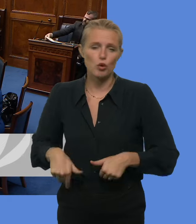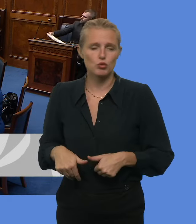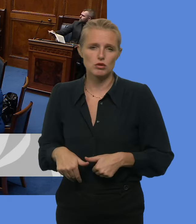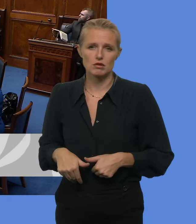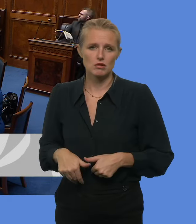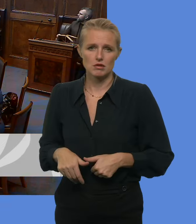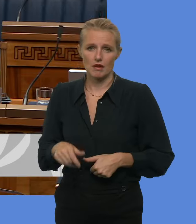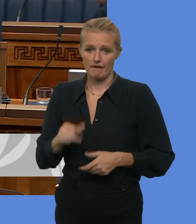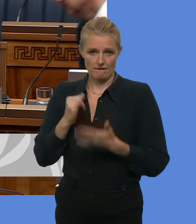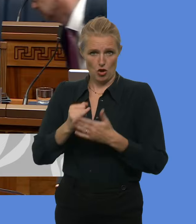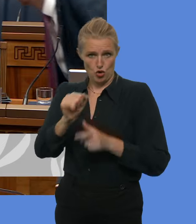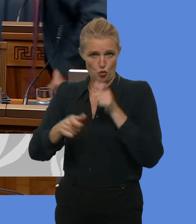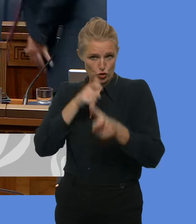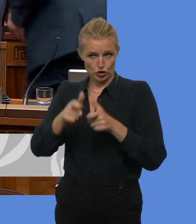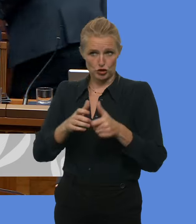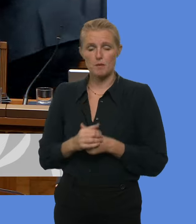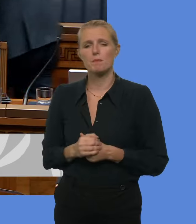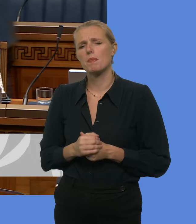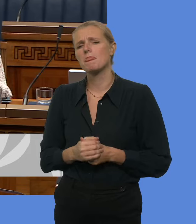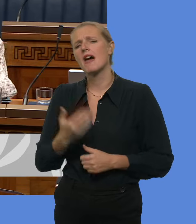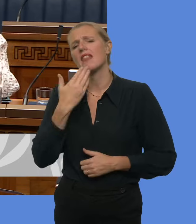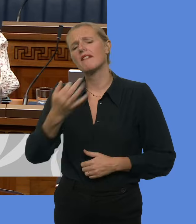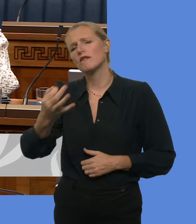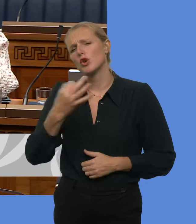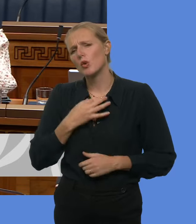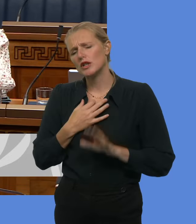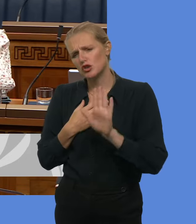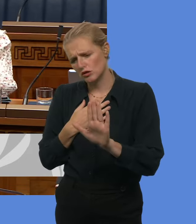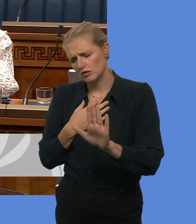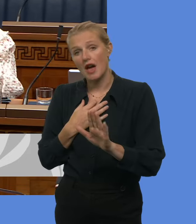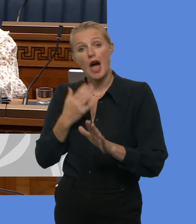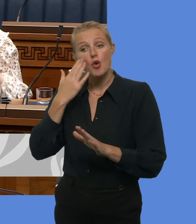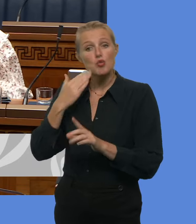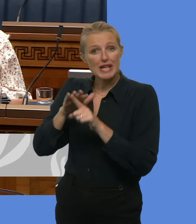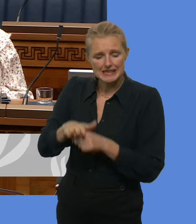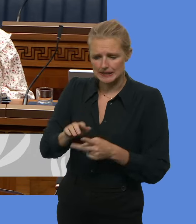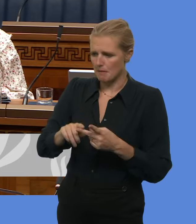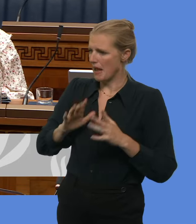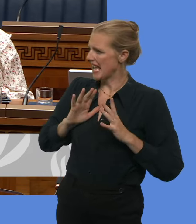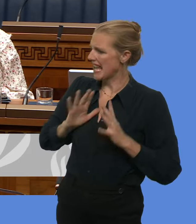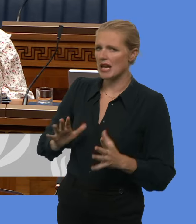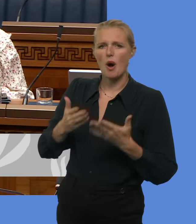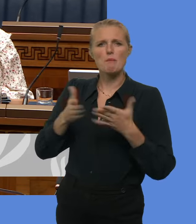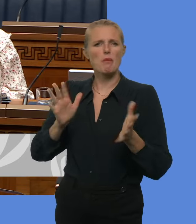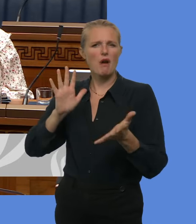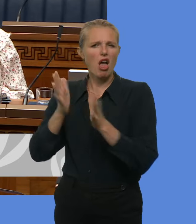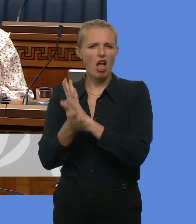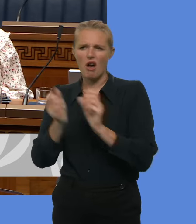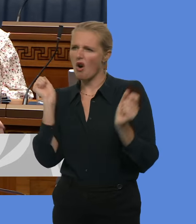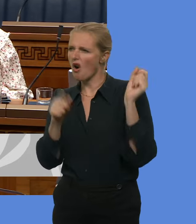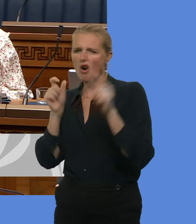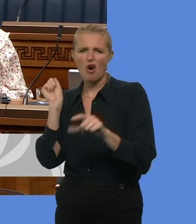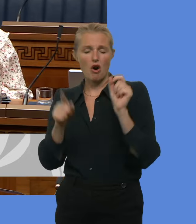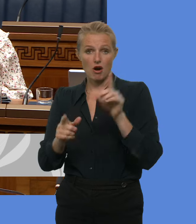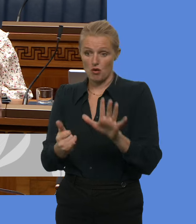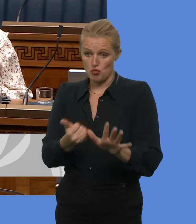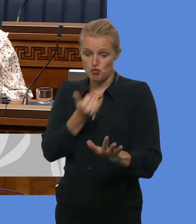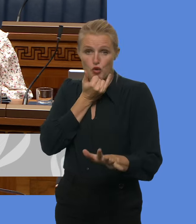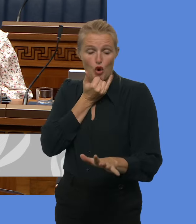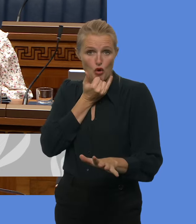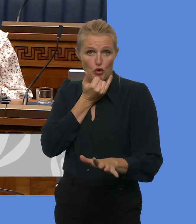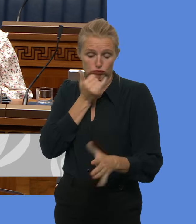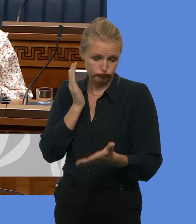Mr. Speaker. I thank the member for his question. Let's be very clear. All racism, all hate, all public disorder or violence based on that is wrong.